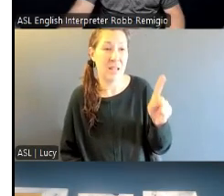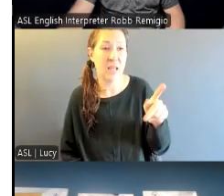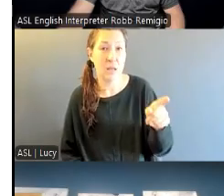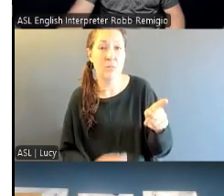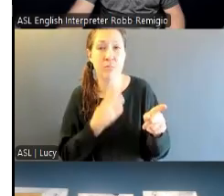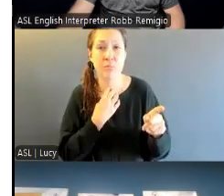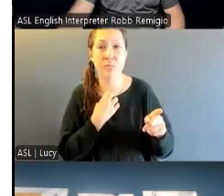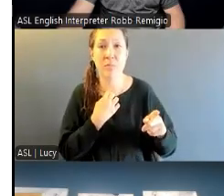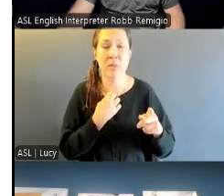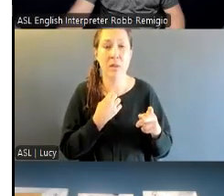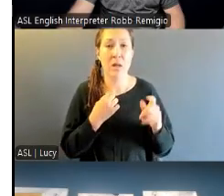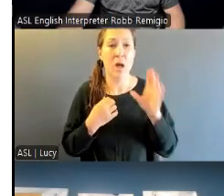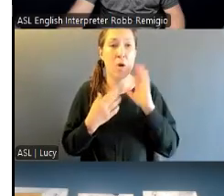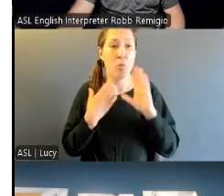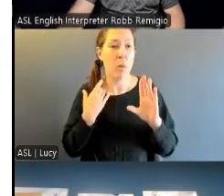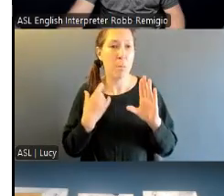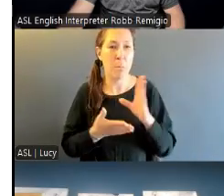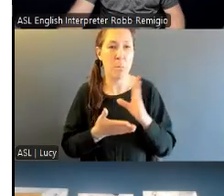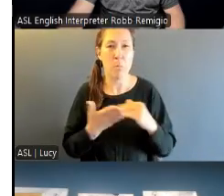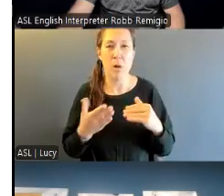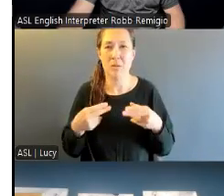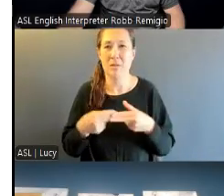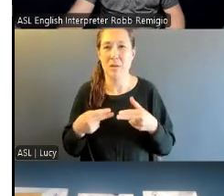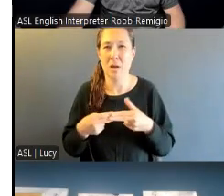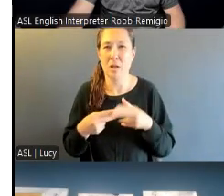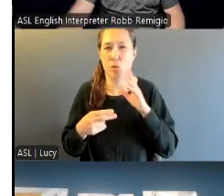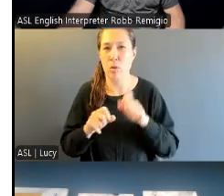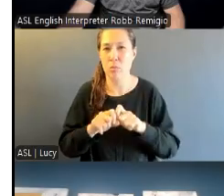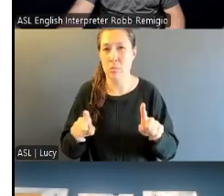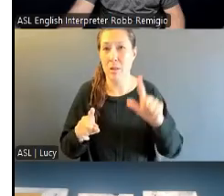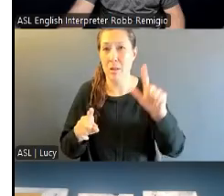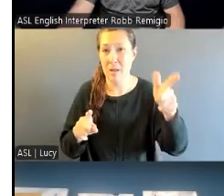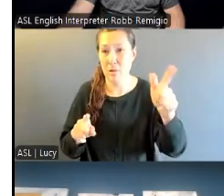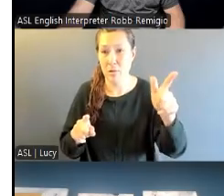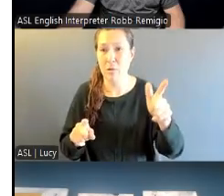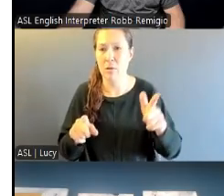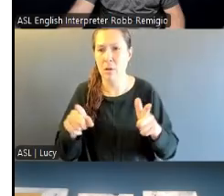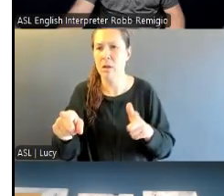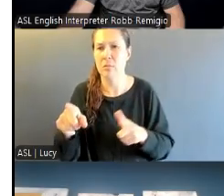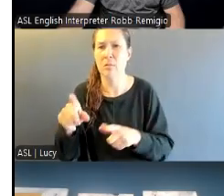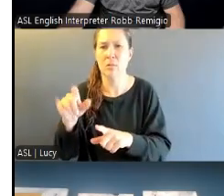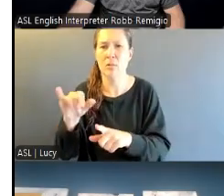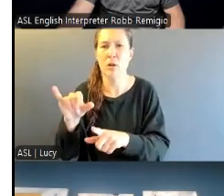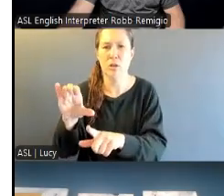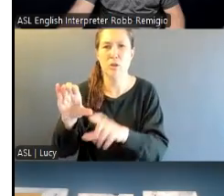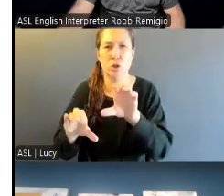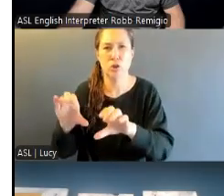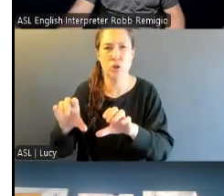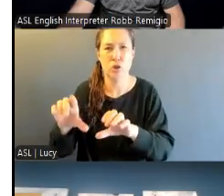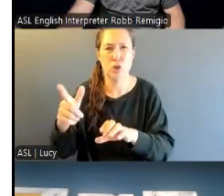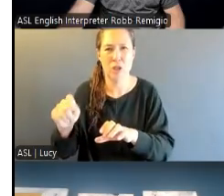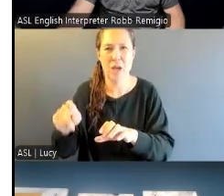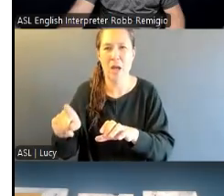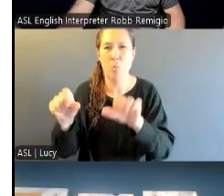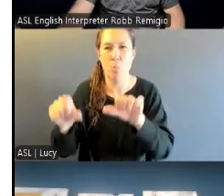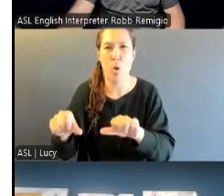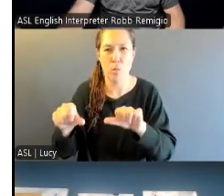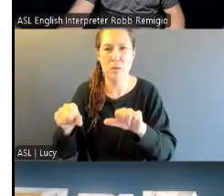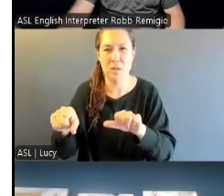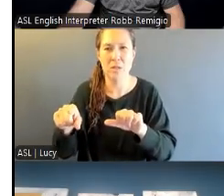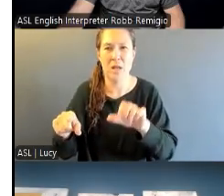that do come your way and that are also in the chat now. But if you were to click on that link, you'll